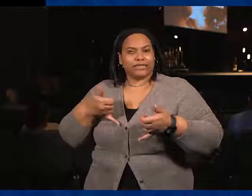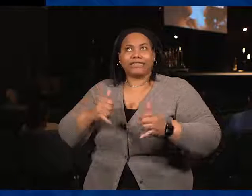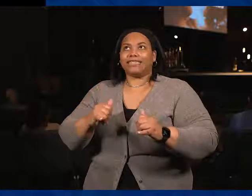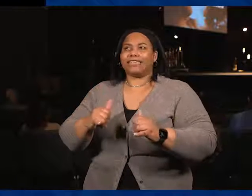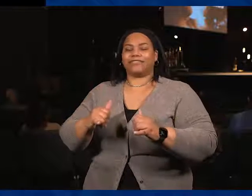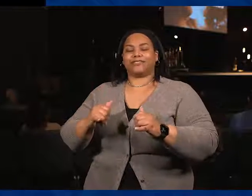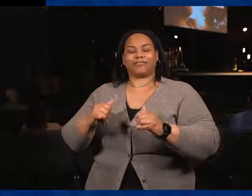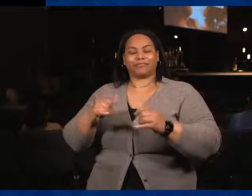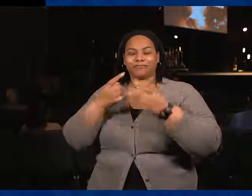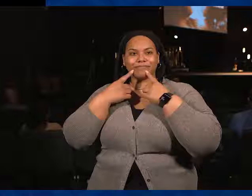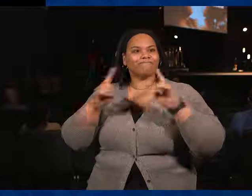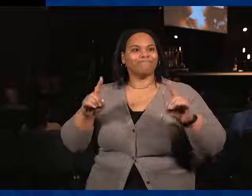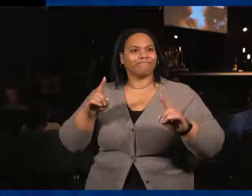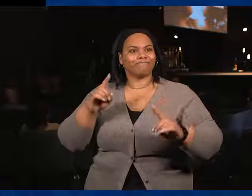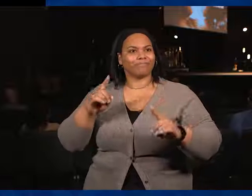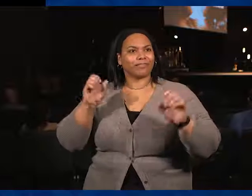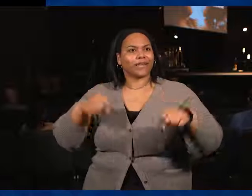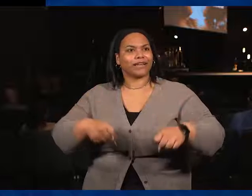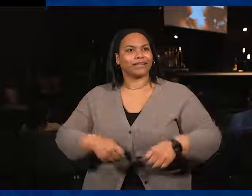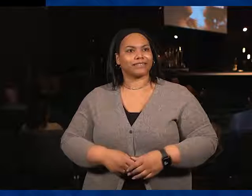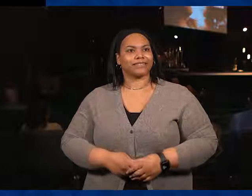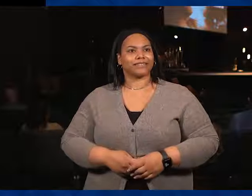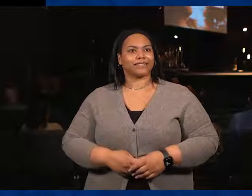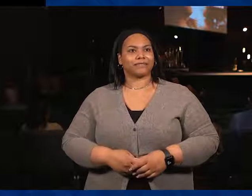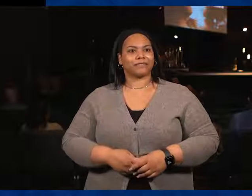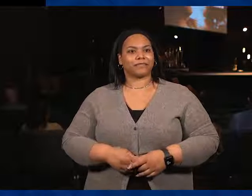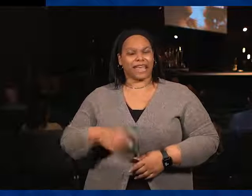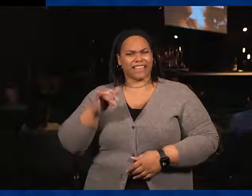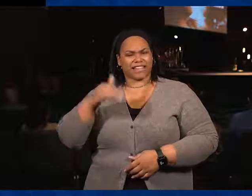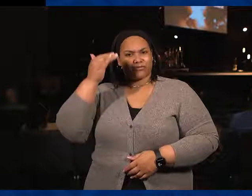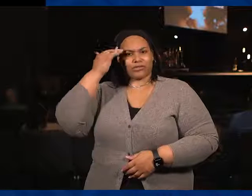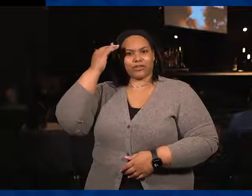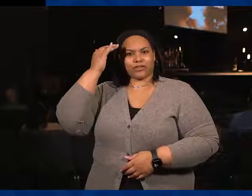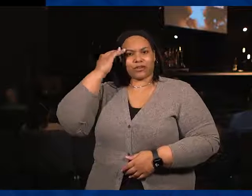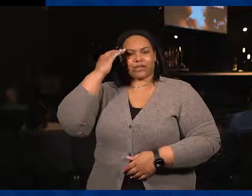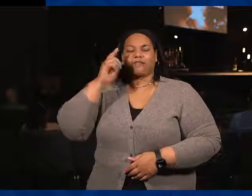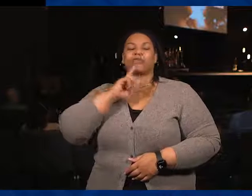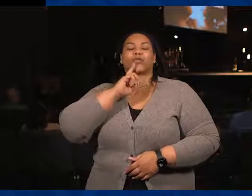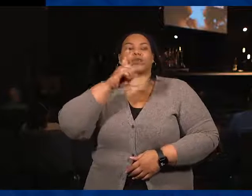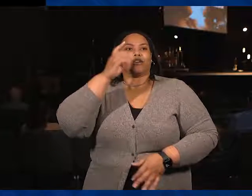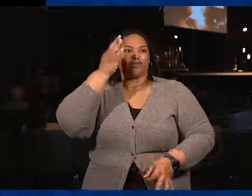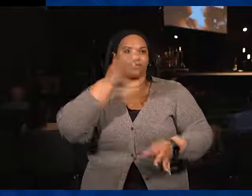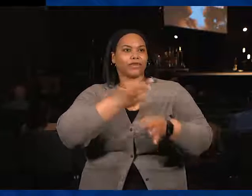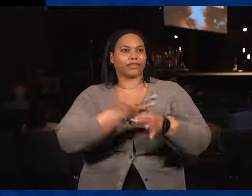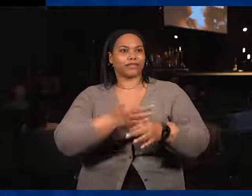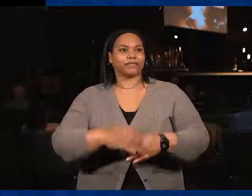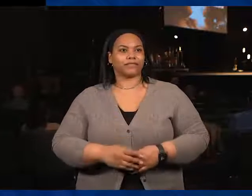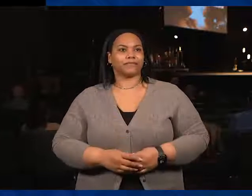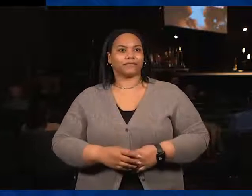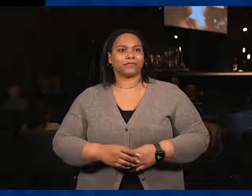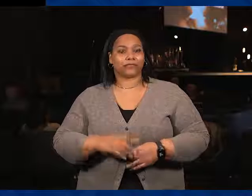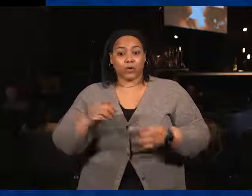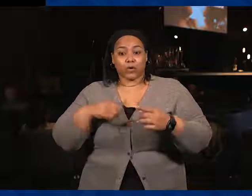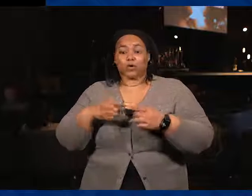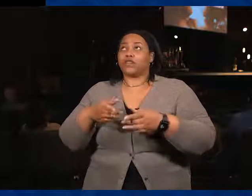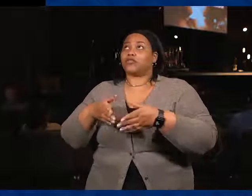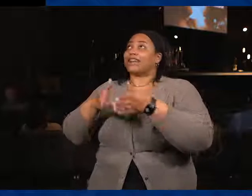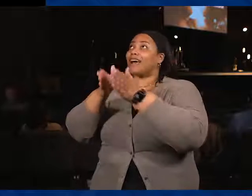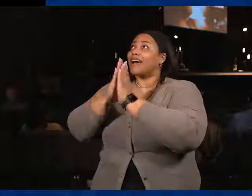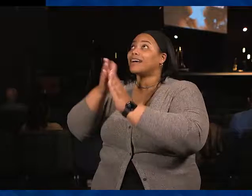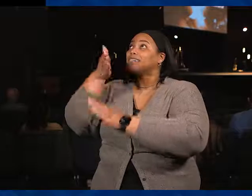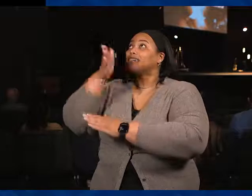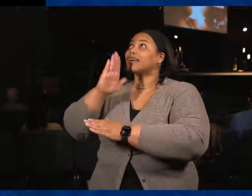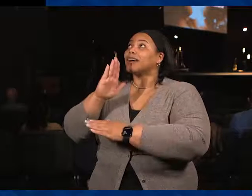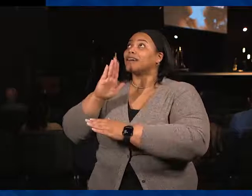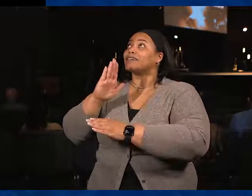done. And that's when you know that you've got some real faith. When you can ask God for what you